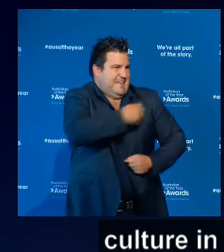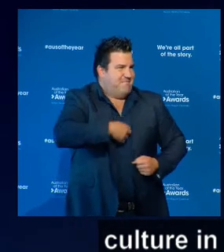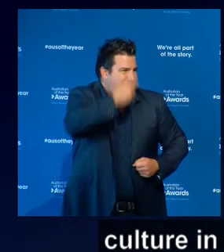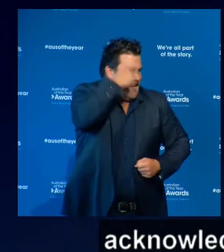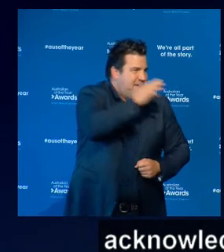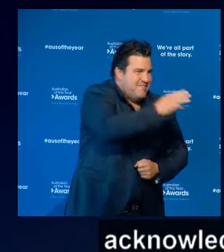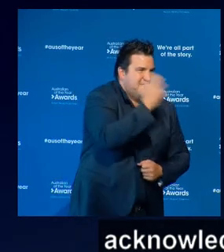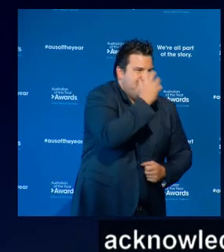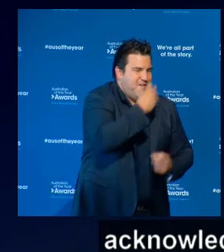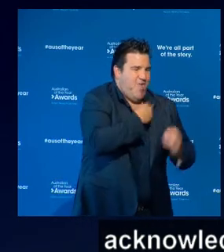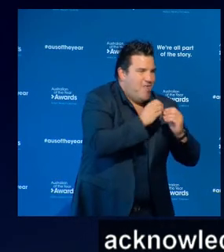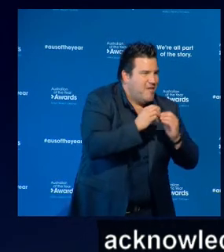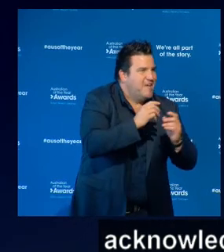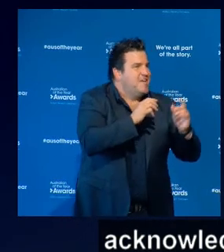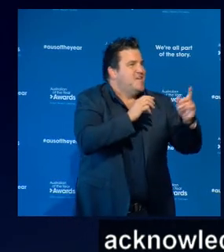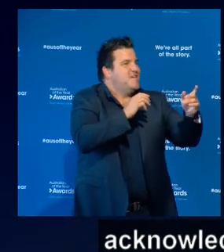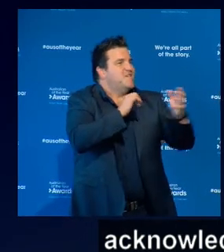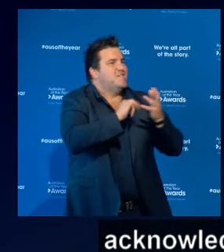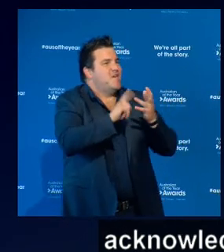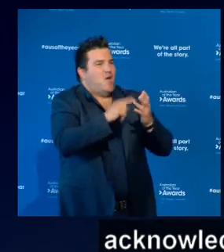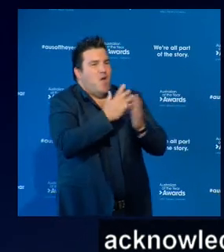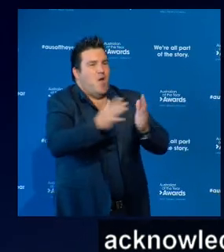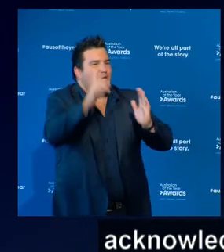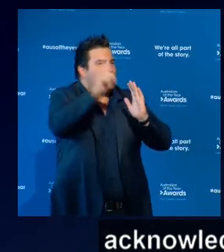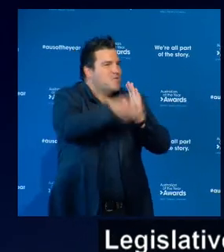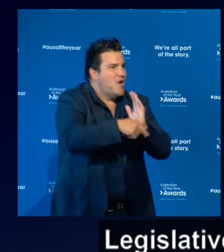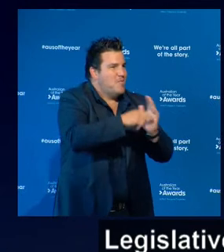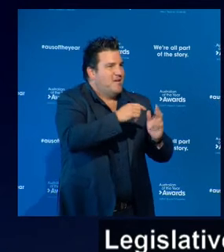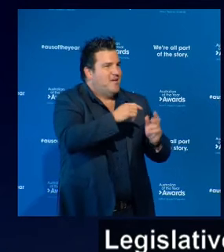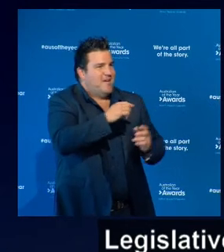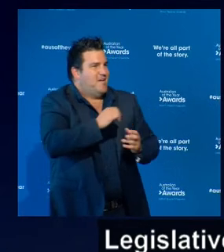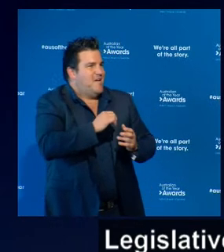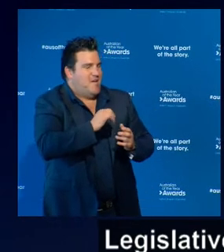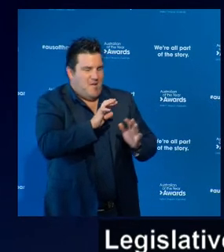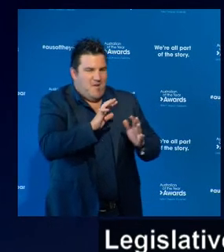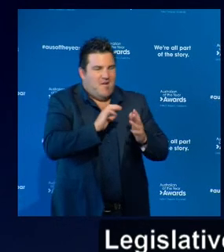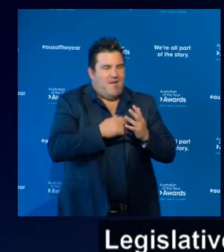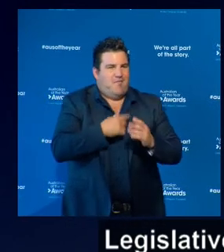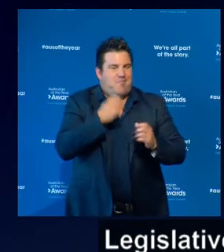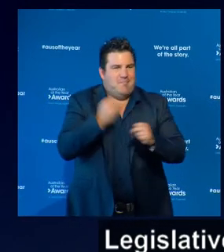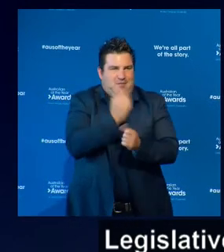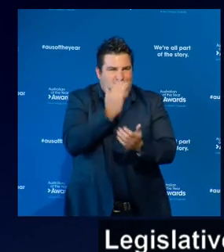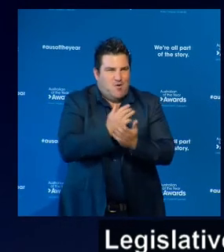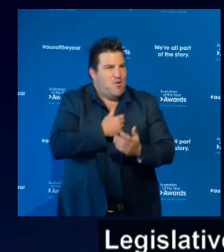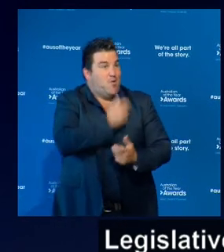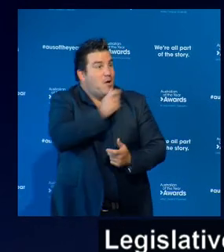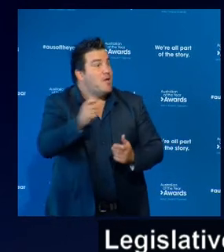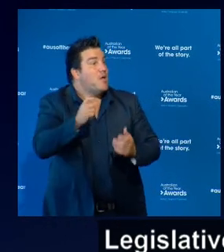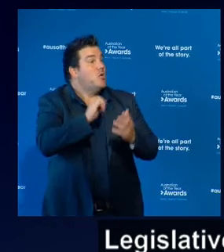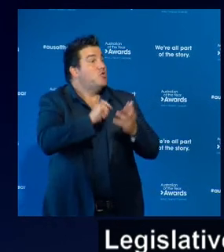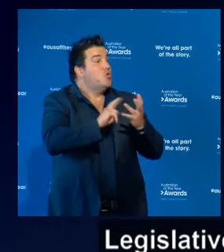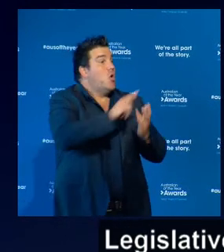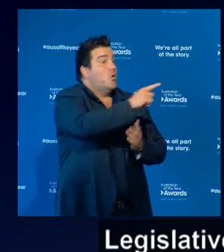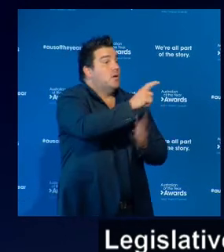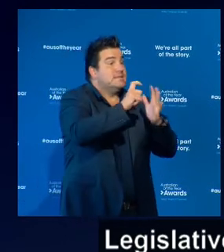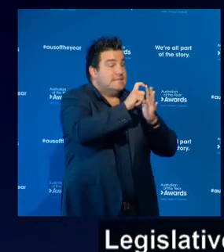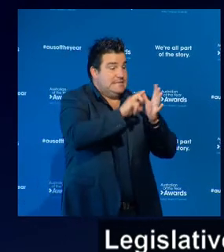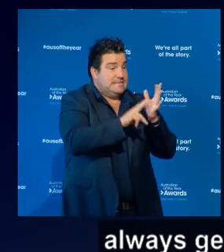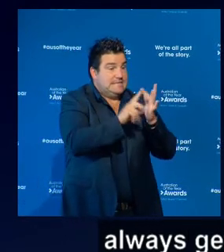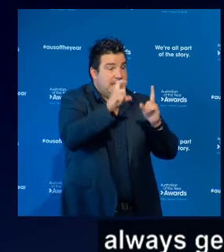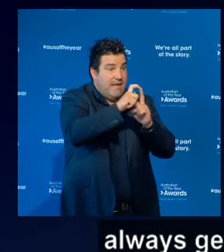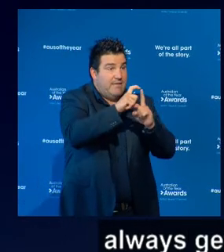always gets tangled. Took me a long time to say ointment, tell you I got it right. The Honourable David Smith,